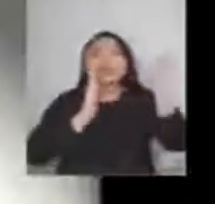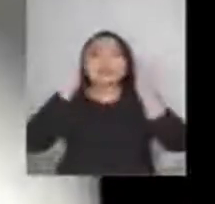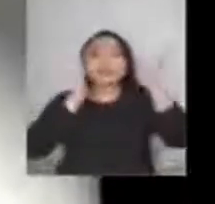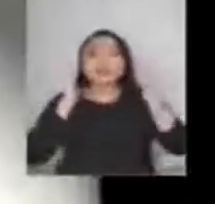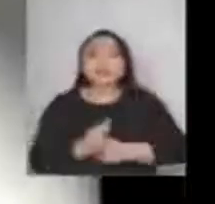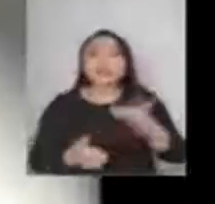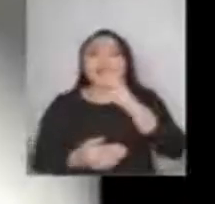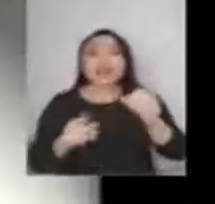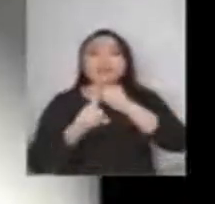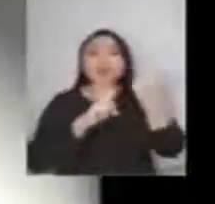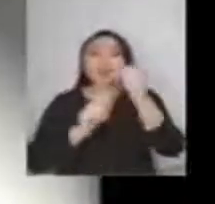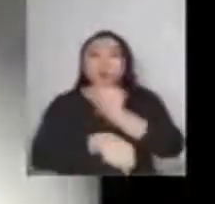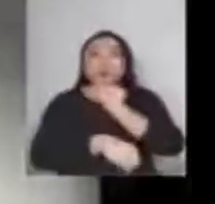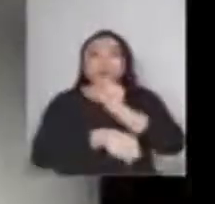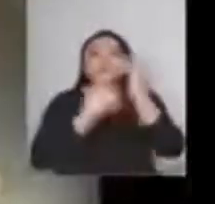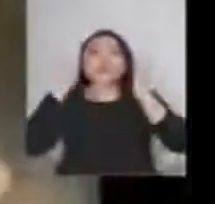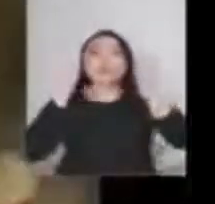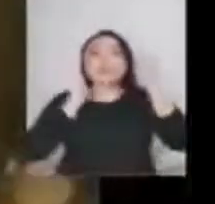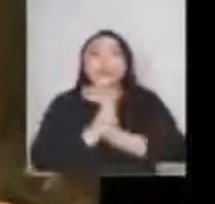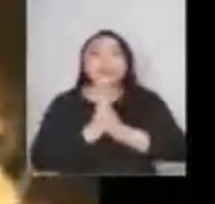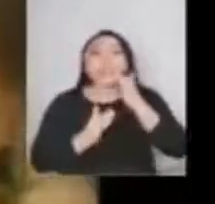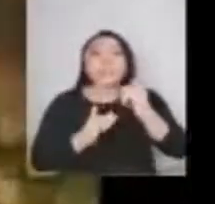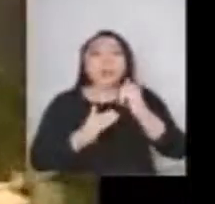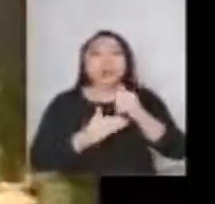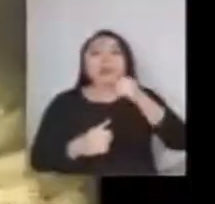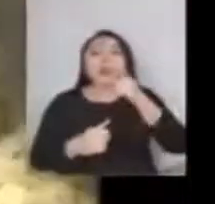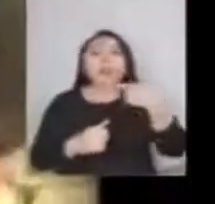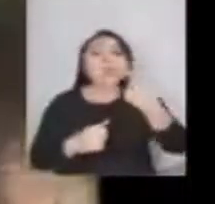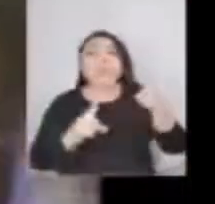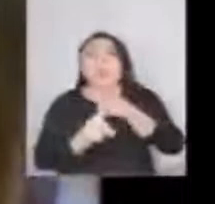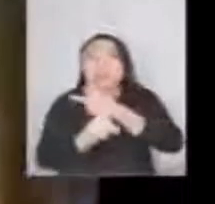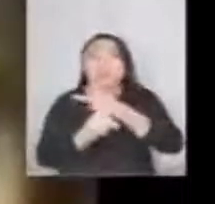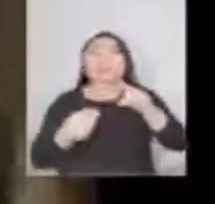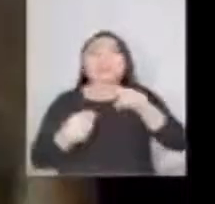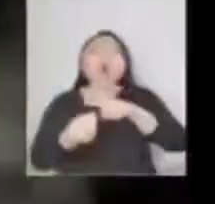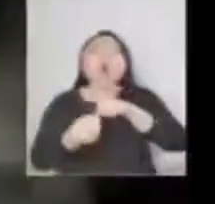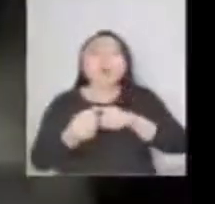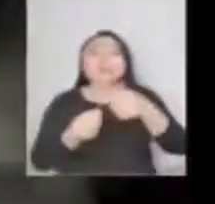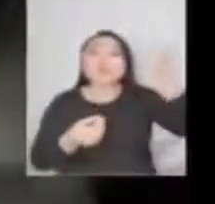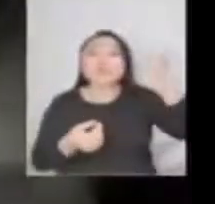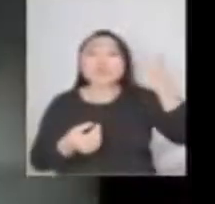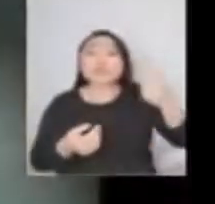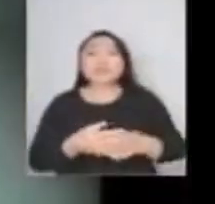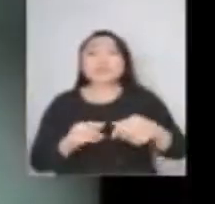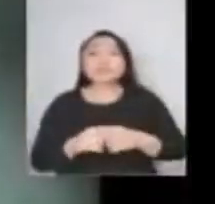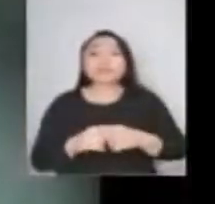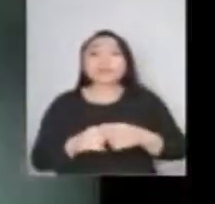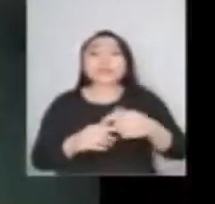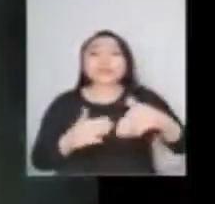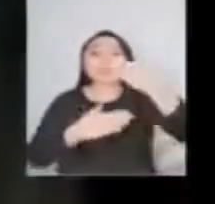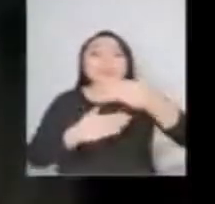Rights that especially target marginalized women include the right to food security, housing, decent work,